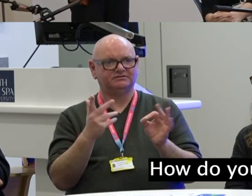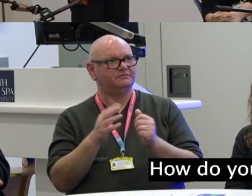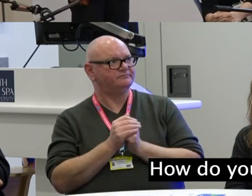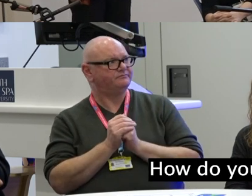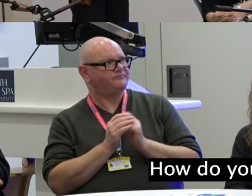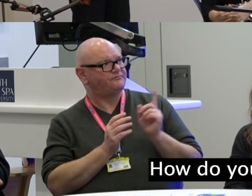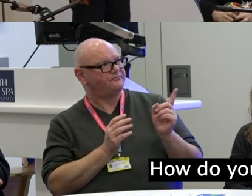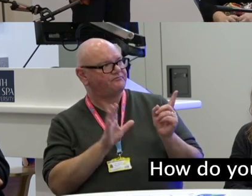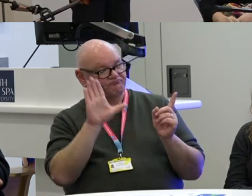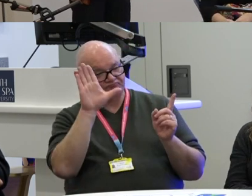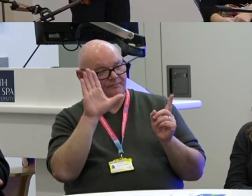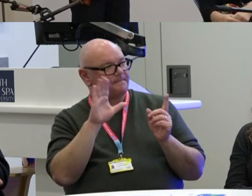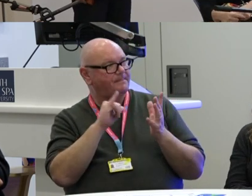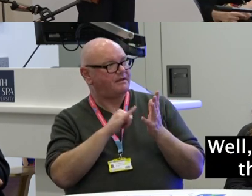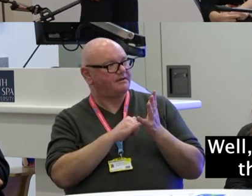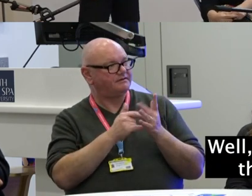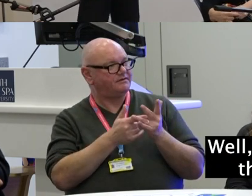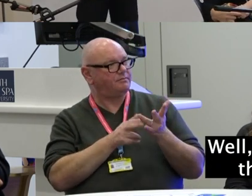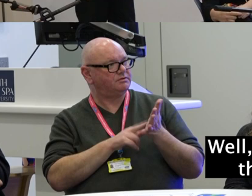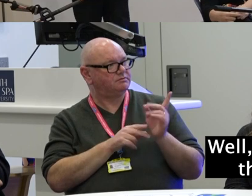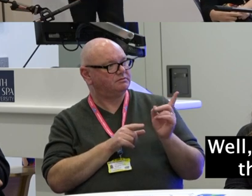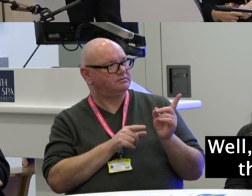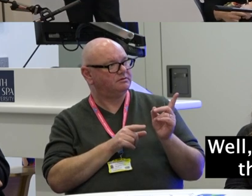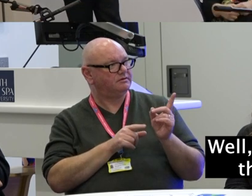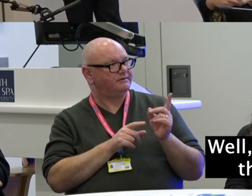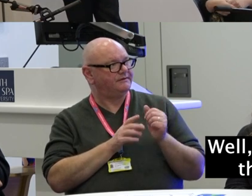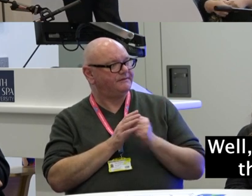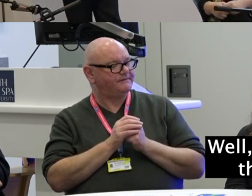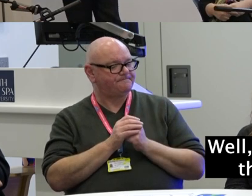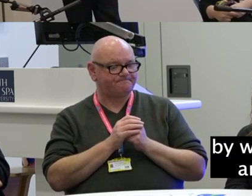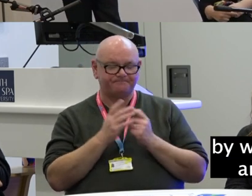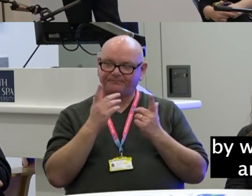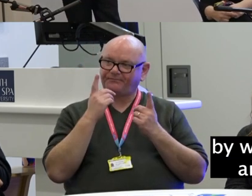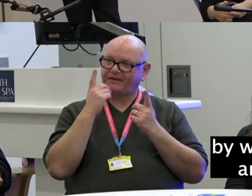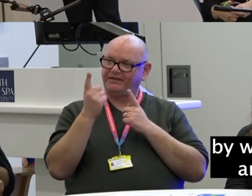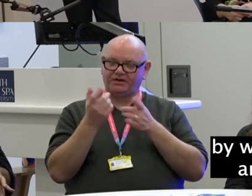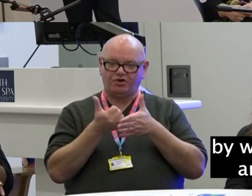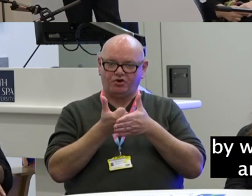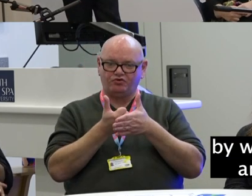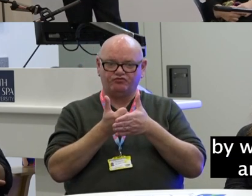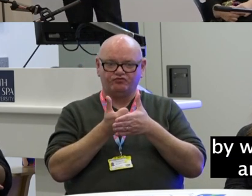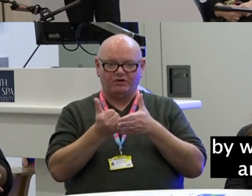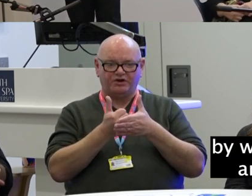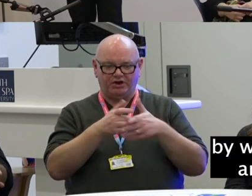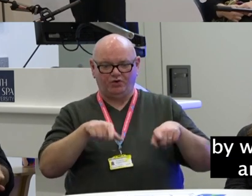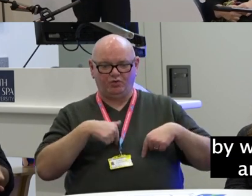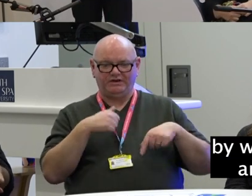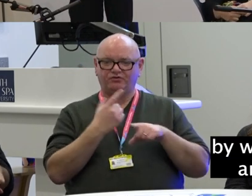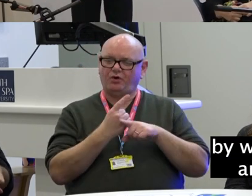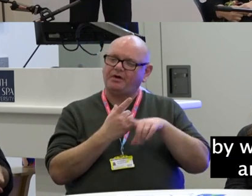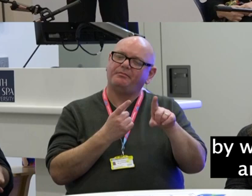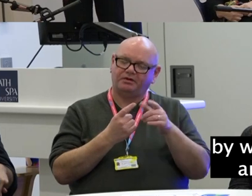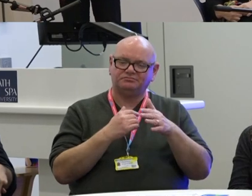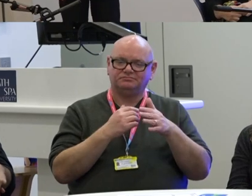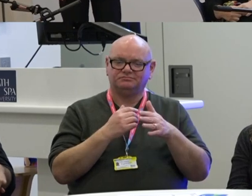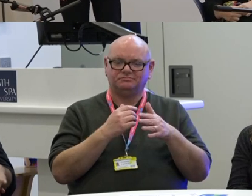How do you make space for perfection, Simon? Well, I think one of the things that we talk about a lot, and by we, I've talked about Watershed and Claire and all